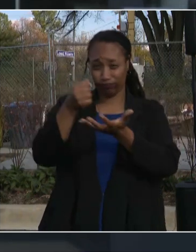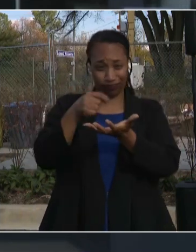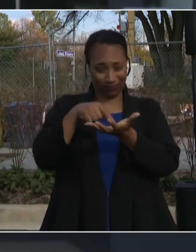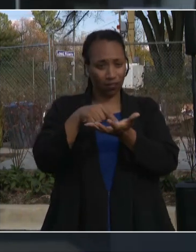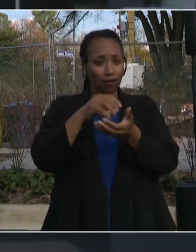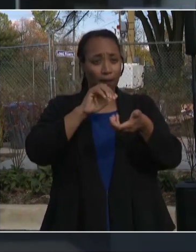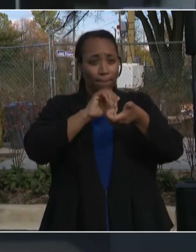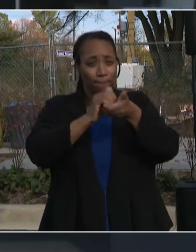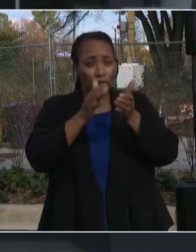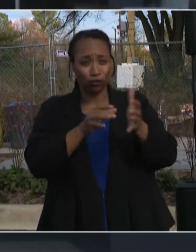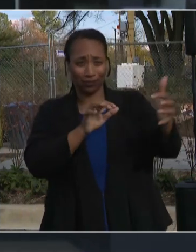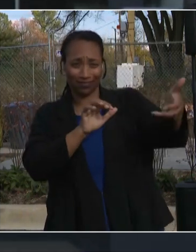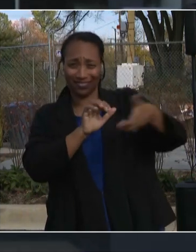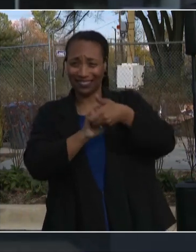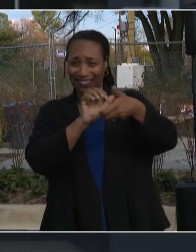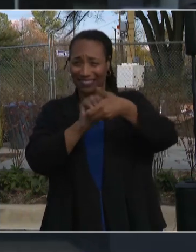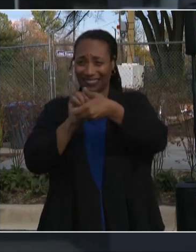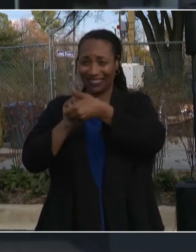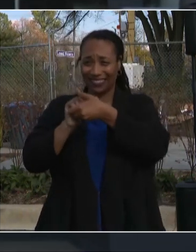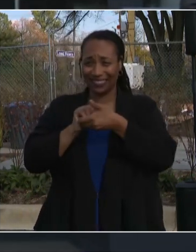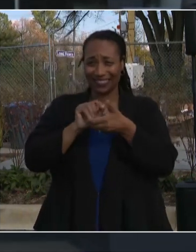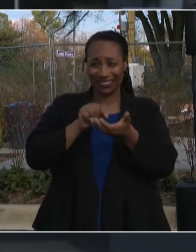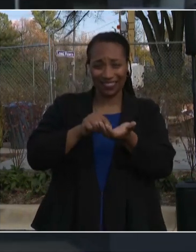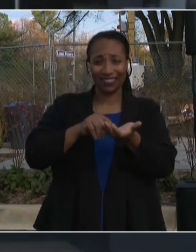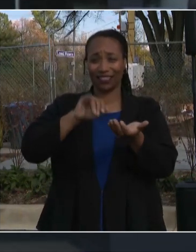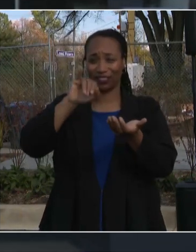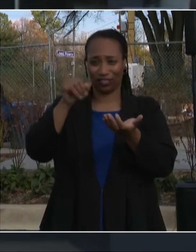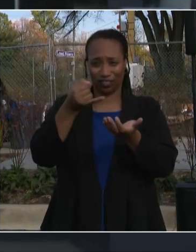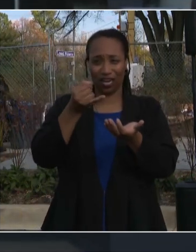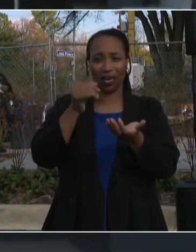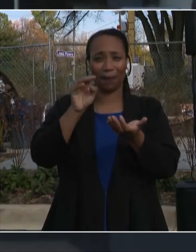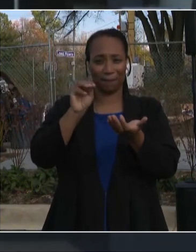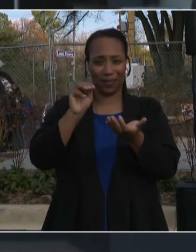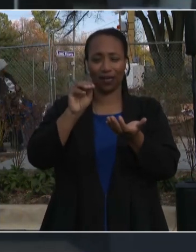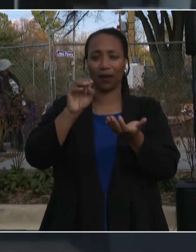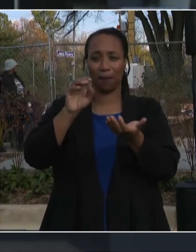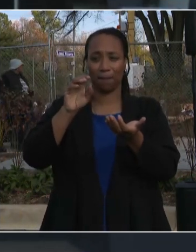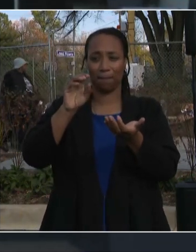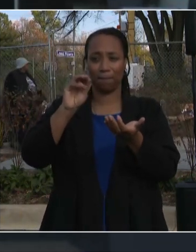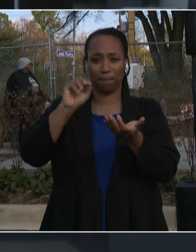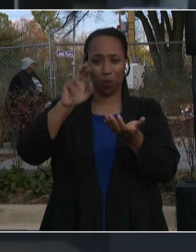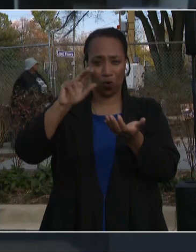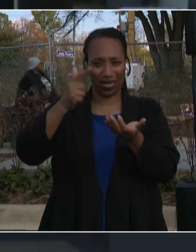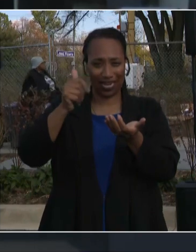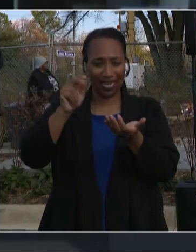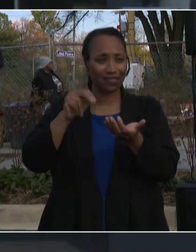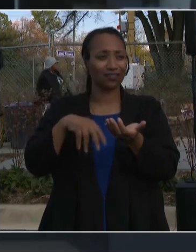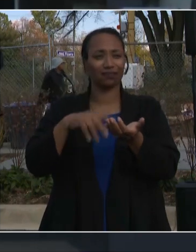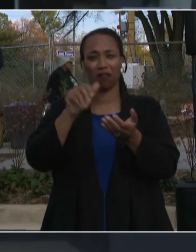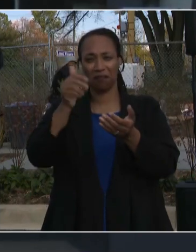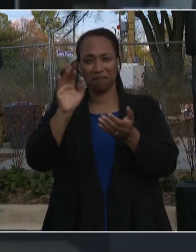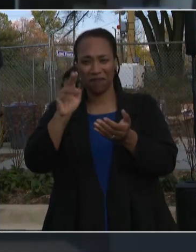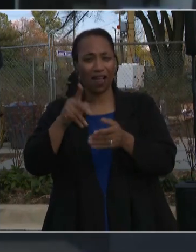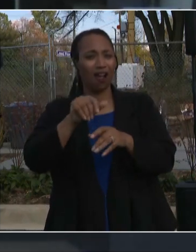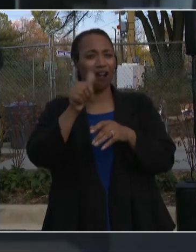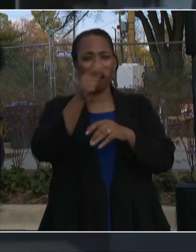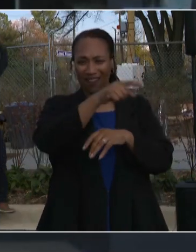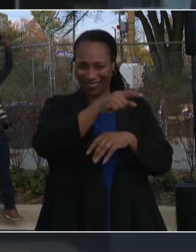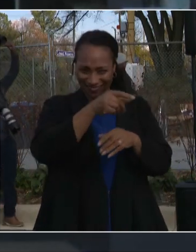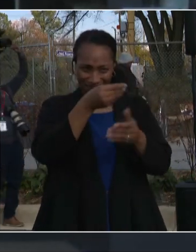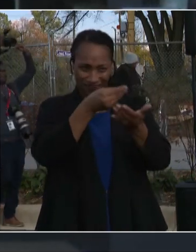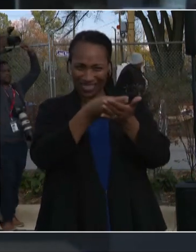DC Green Bank, the Public Service Commission, and DCHFA for making sure we had the funding to get these projects